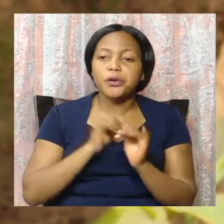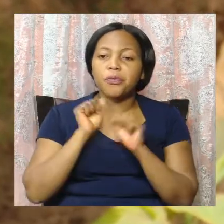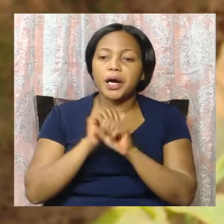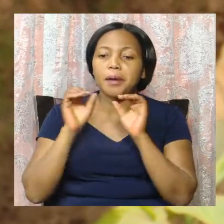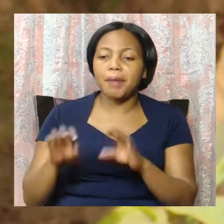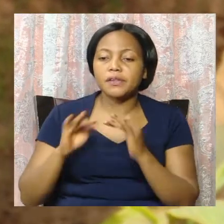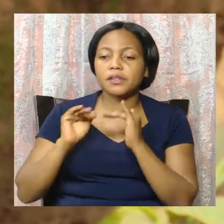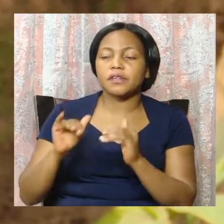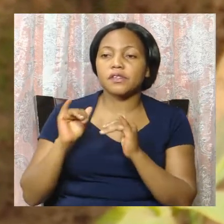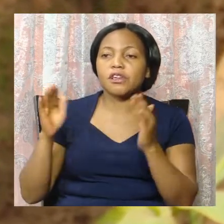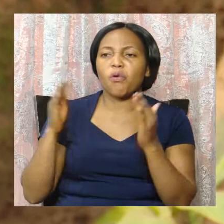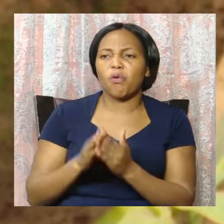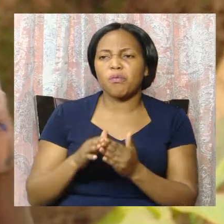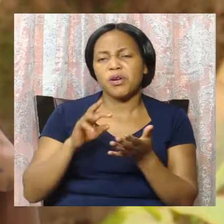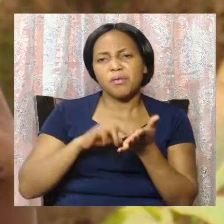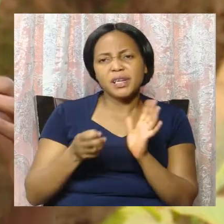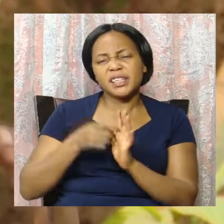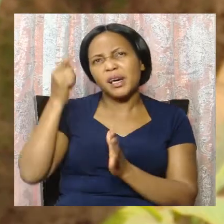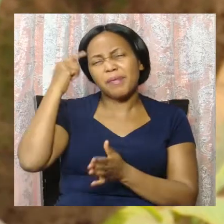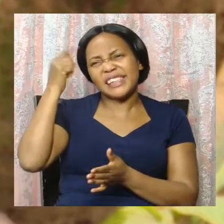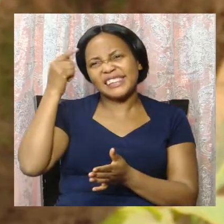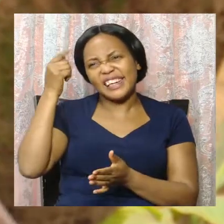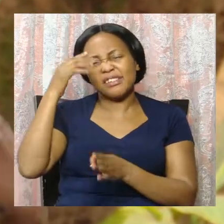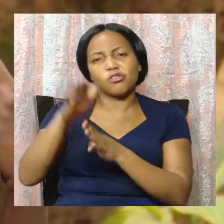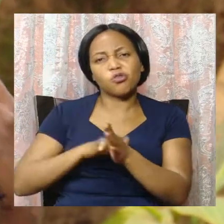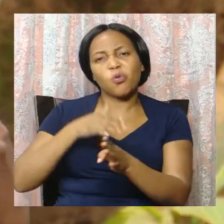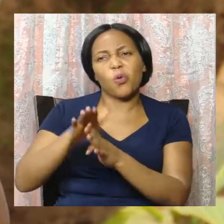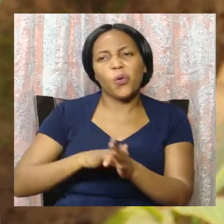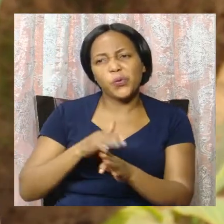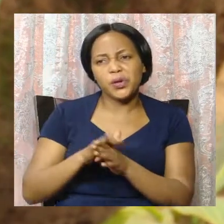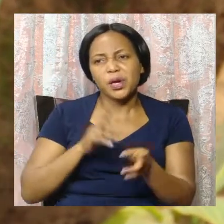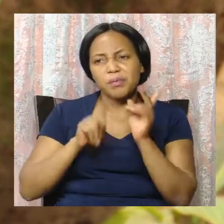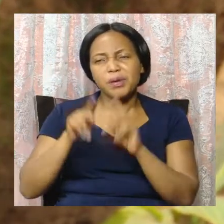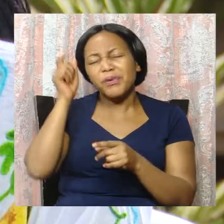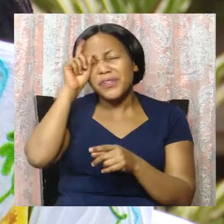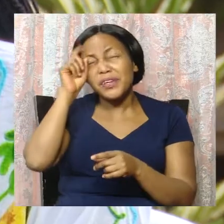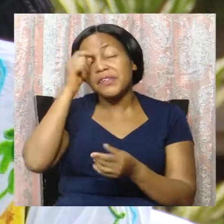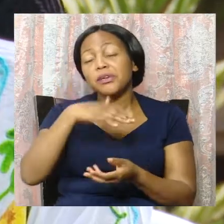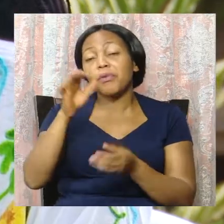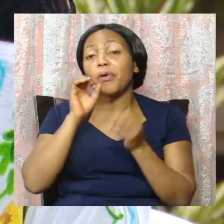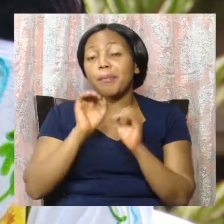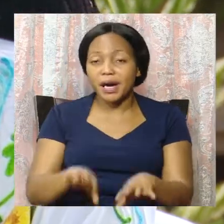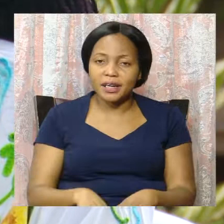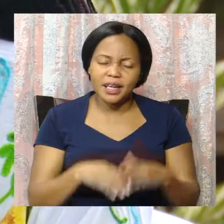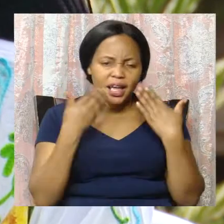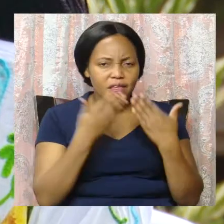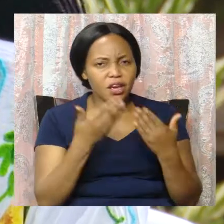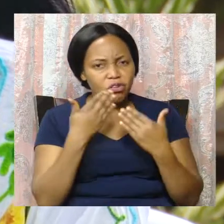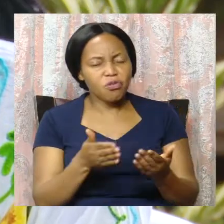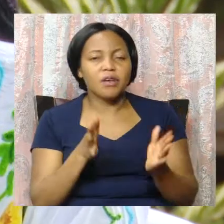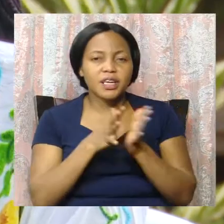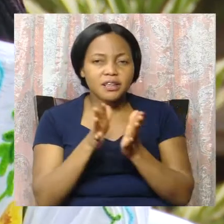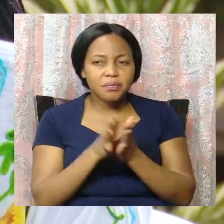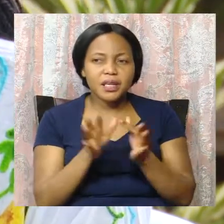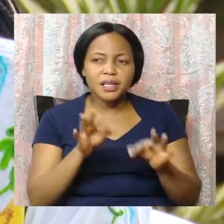So everyone's mind has kind of slowed down, which. Yeah. Thank you, Janelle. She has mentioned a